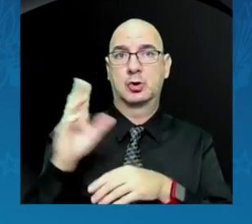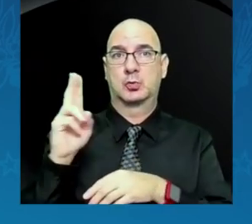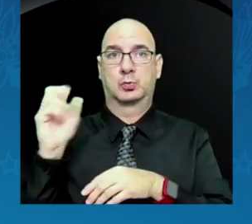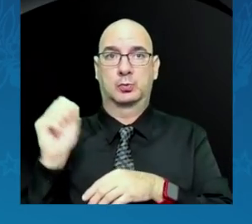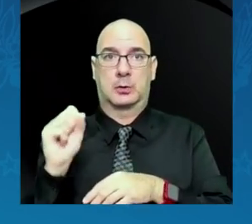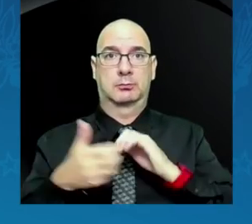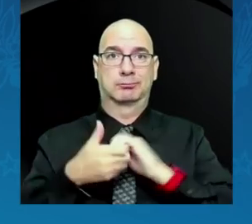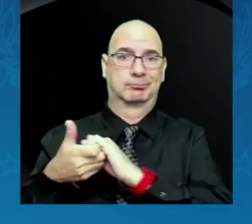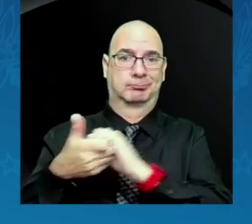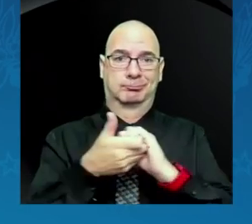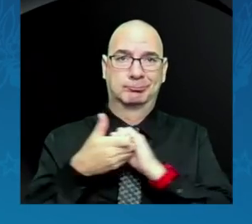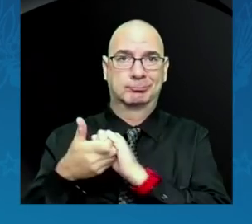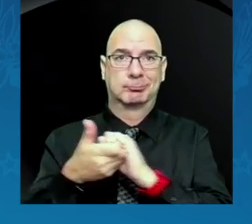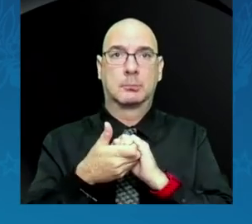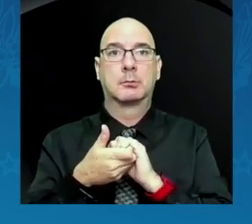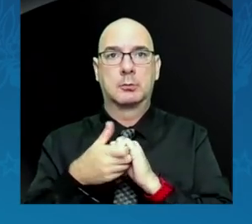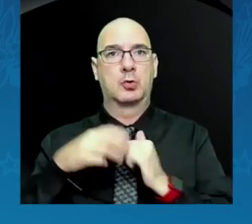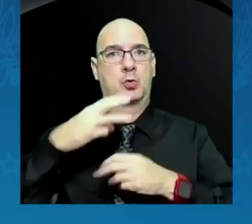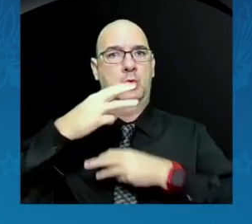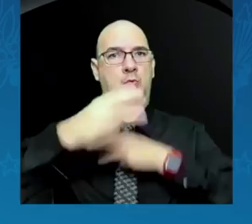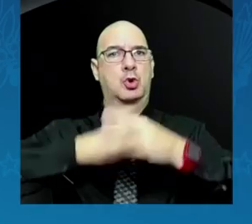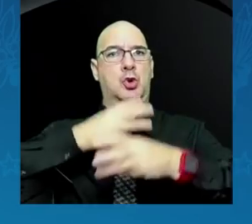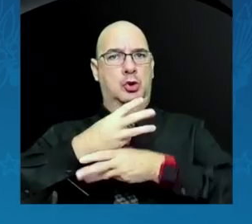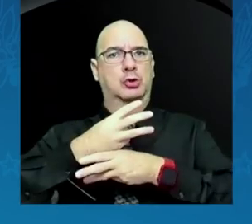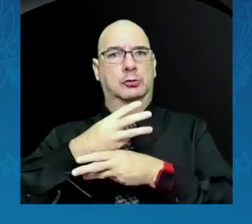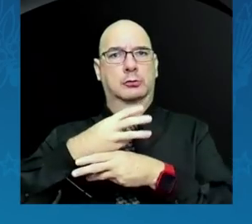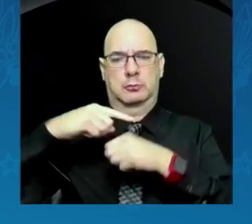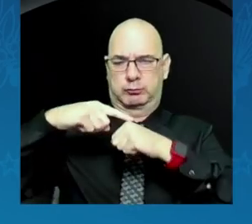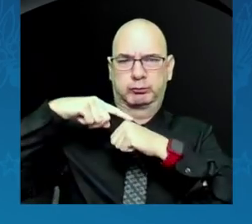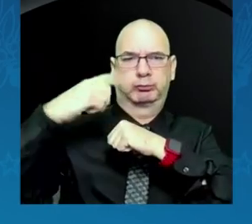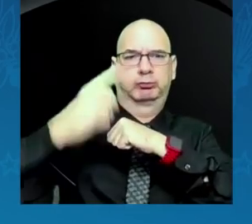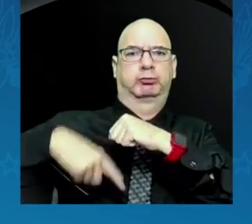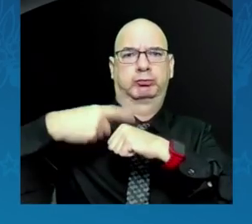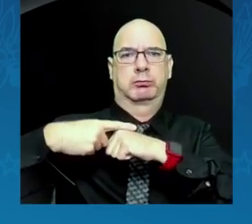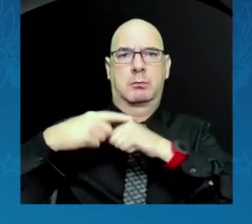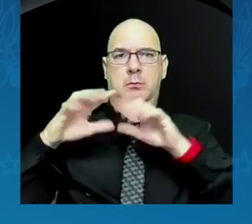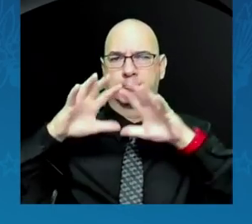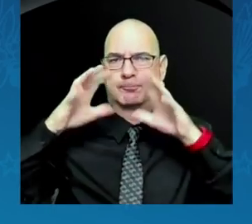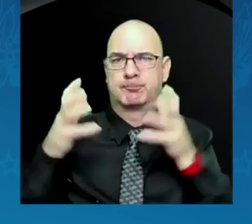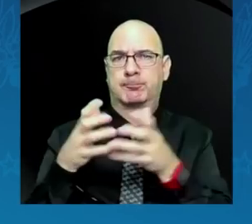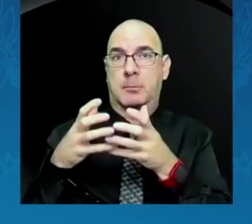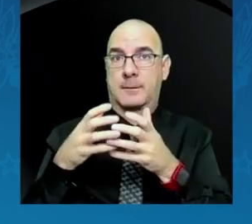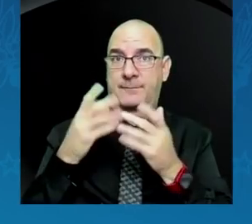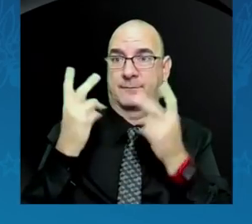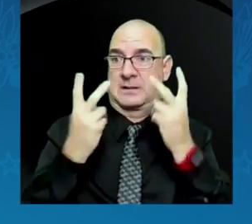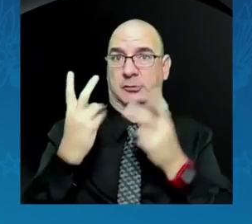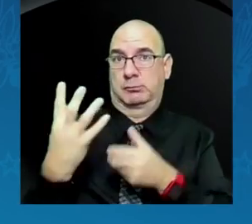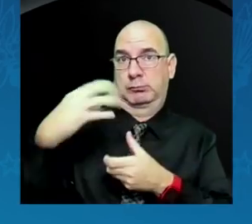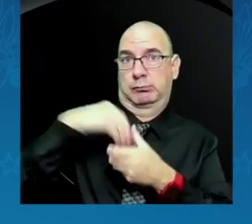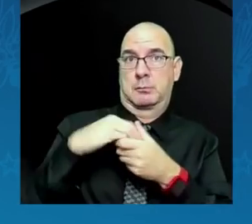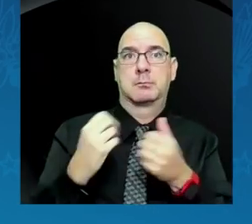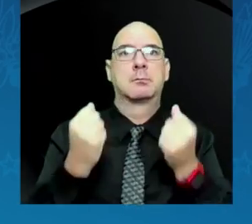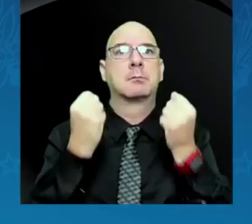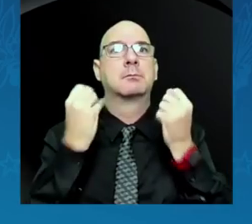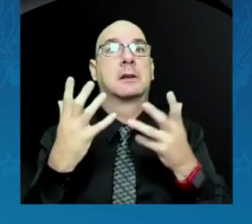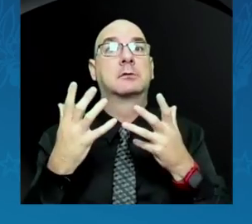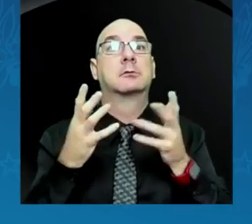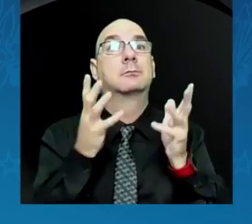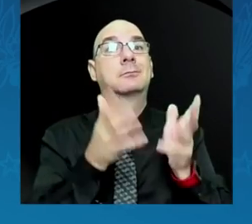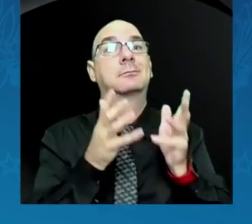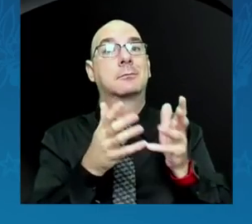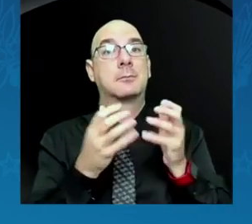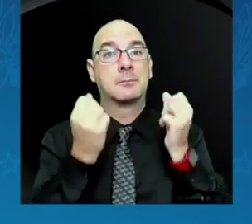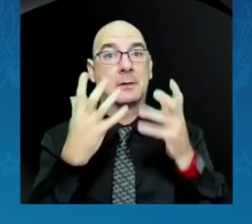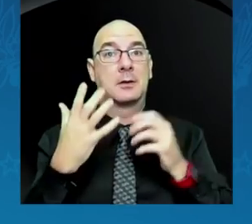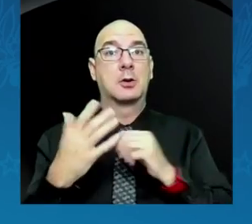are aware, this week and this visit included many conversations with many foreign leaders. I believe there are at least 30